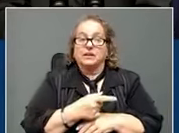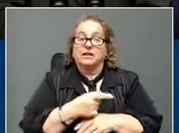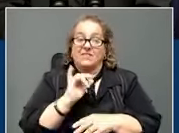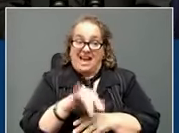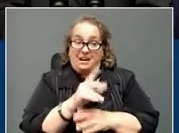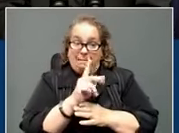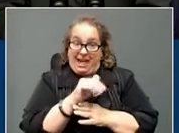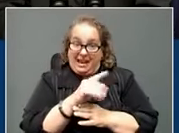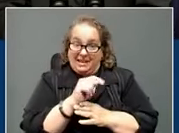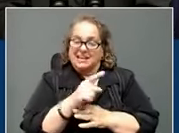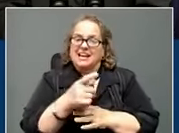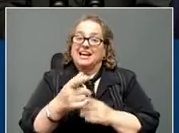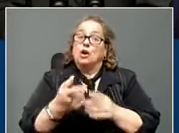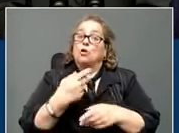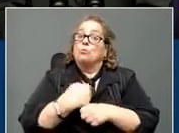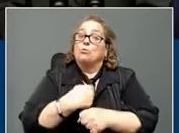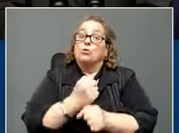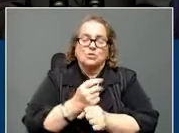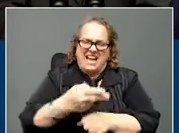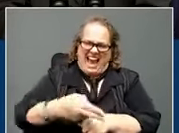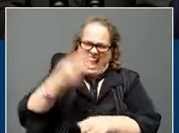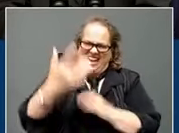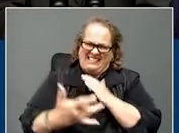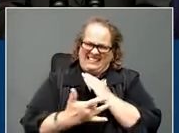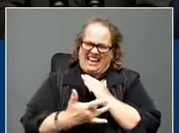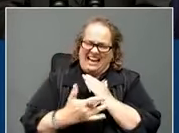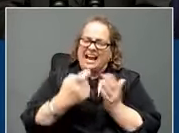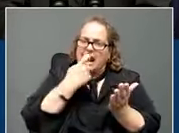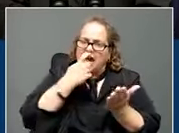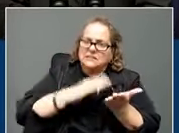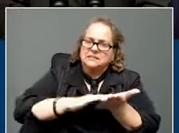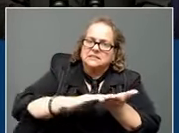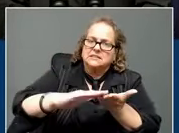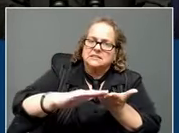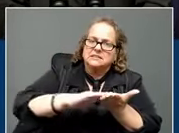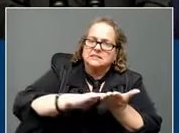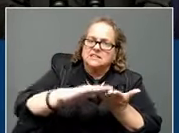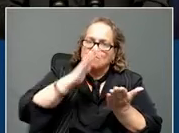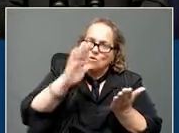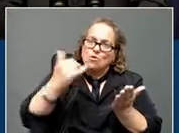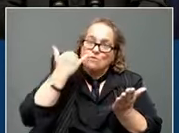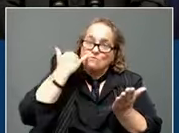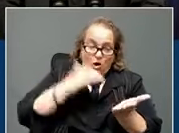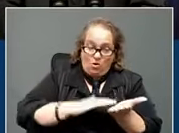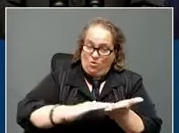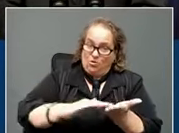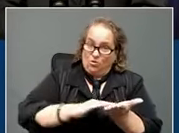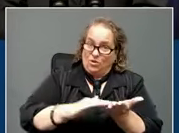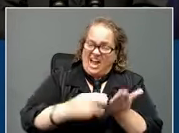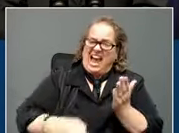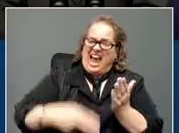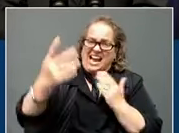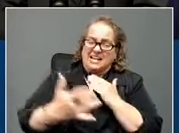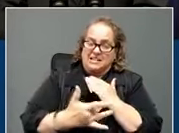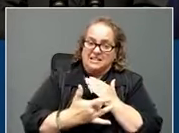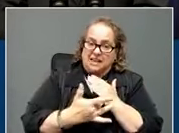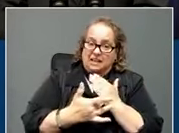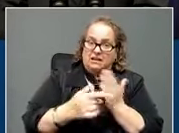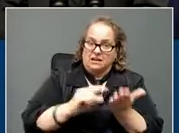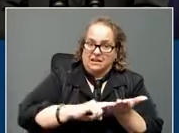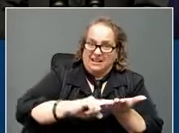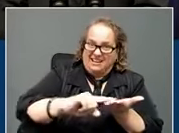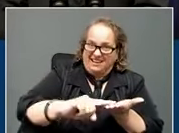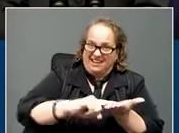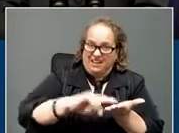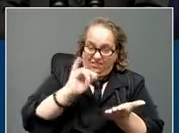scratch resistance glass for the company's flagship iPhone mobile devices and other products. Back in 2017, Apple launched